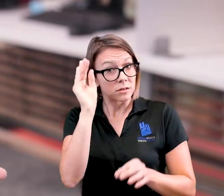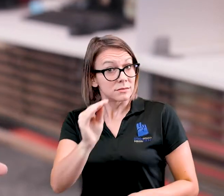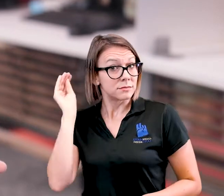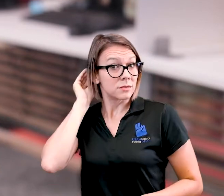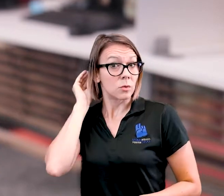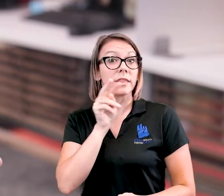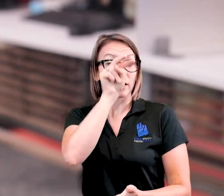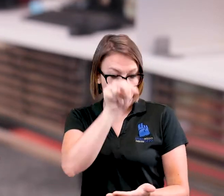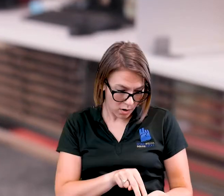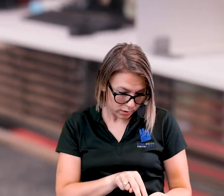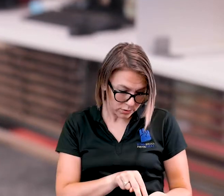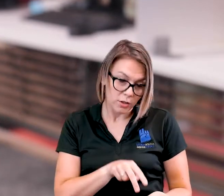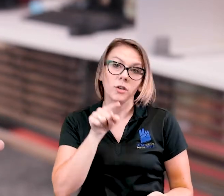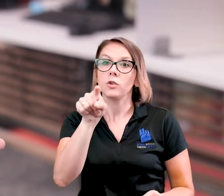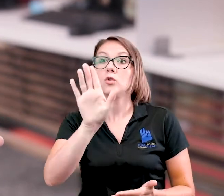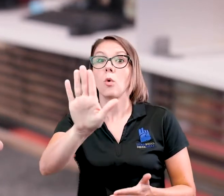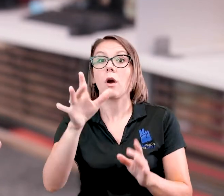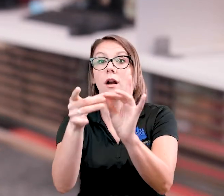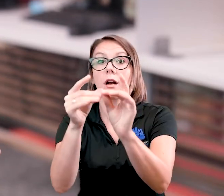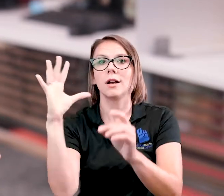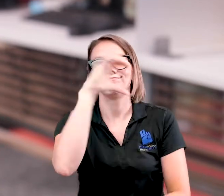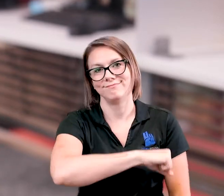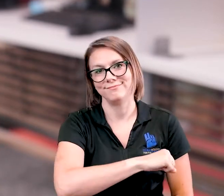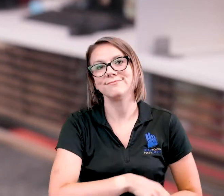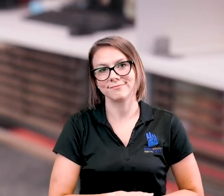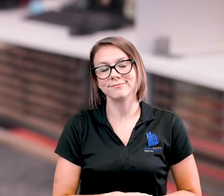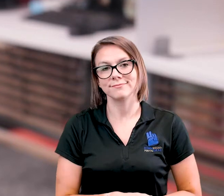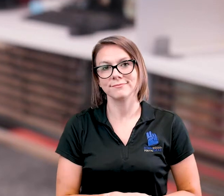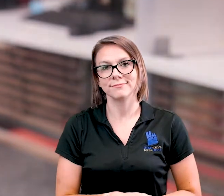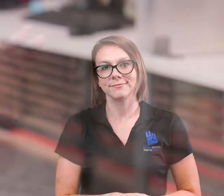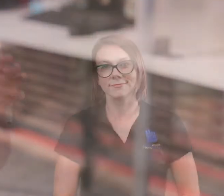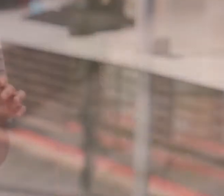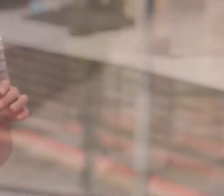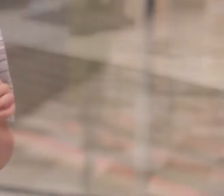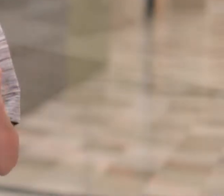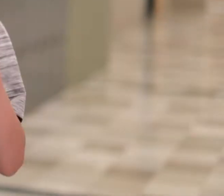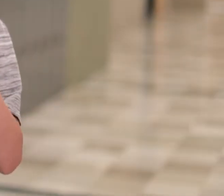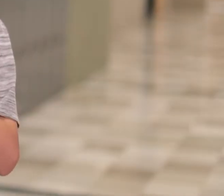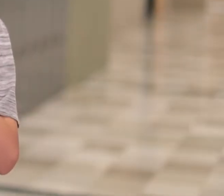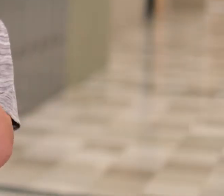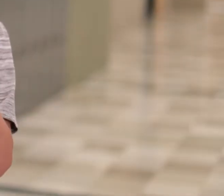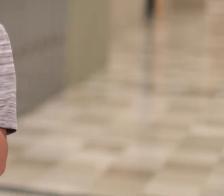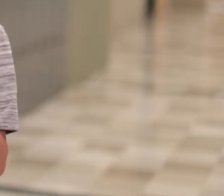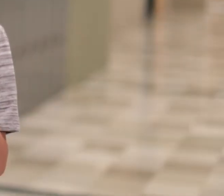looks down to write something, anything that you're saying is going to be lost.